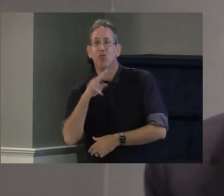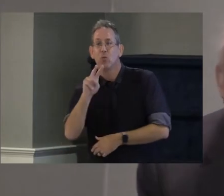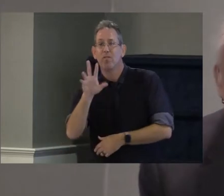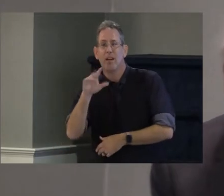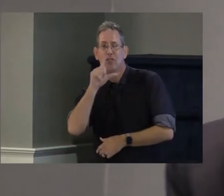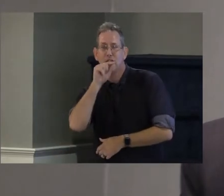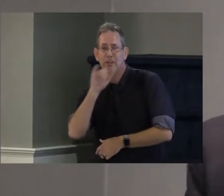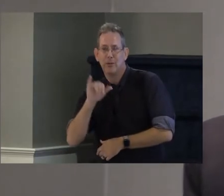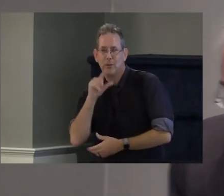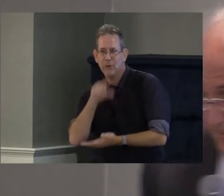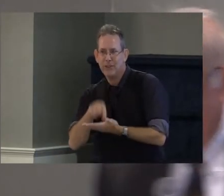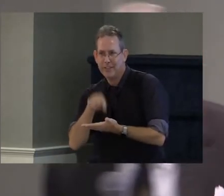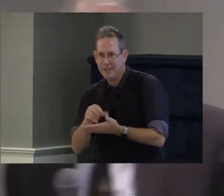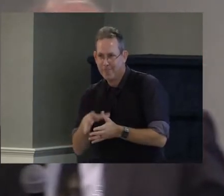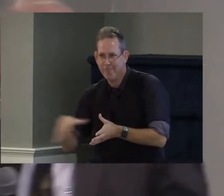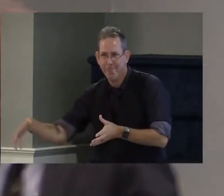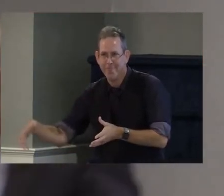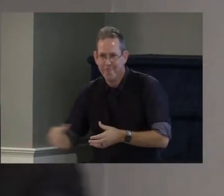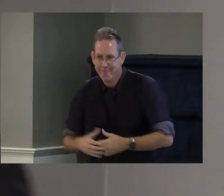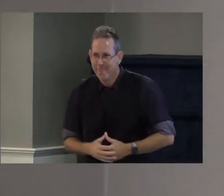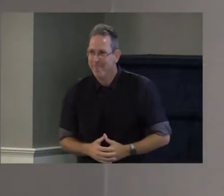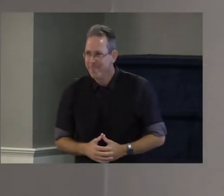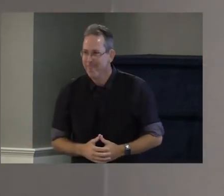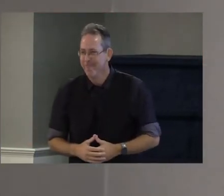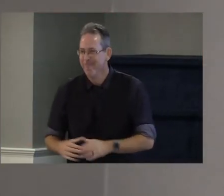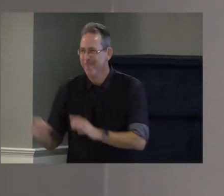and address us. Thank you so much.